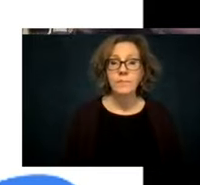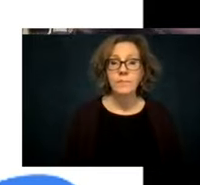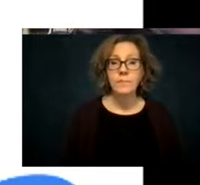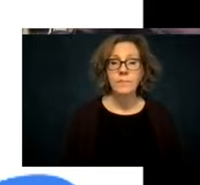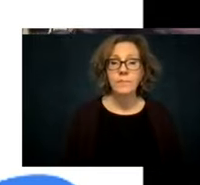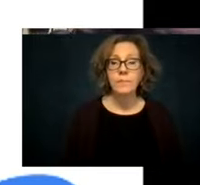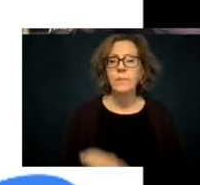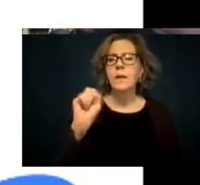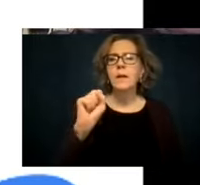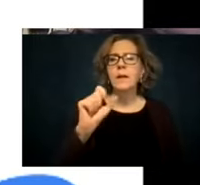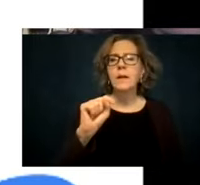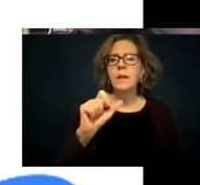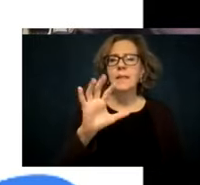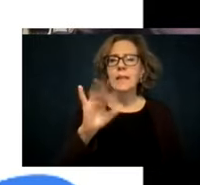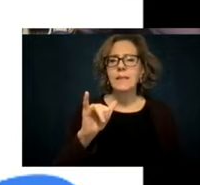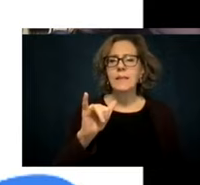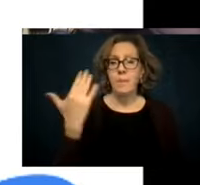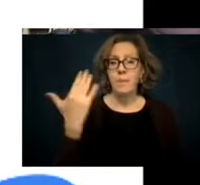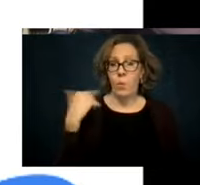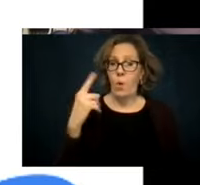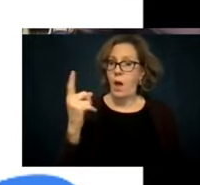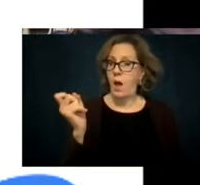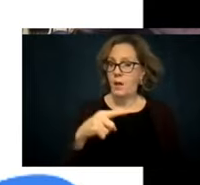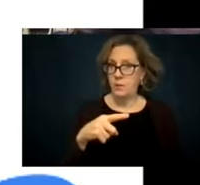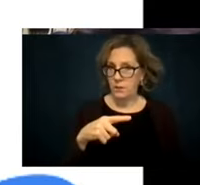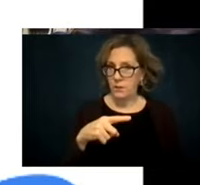Stacy asked a question earlier, and